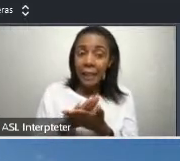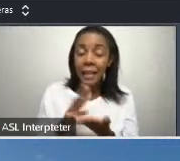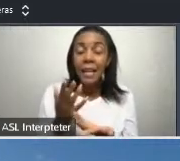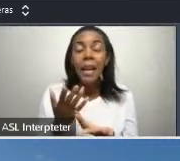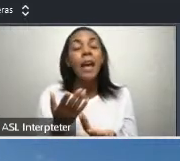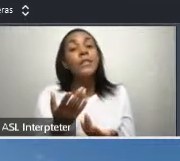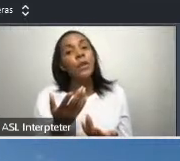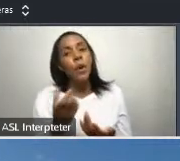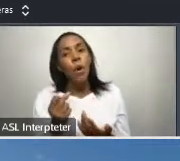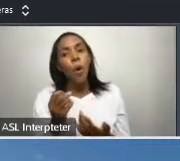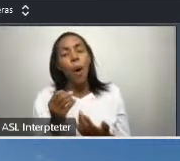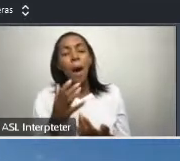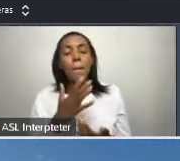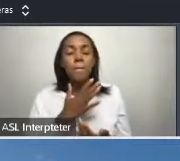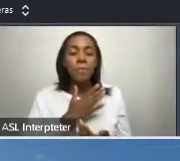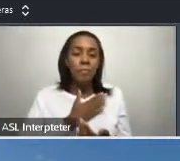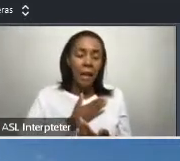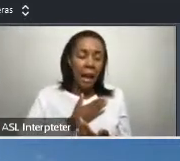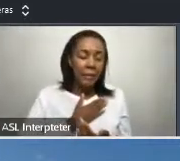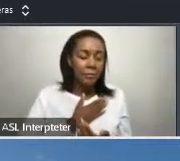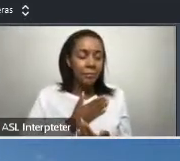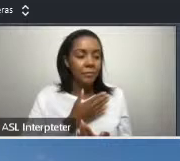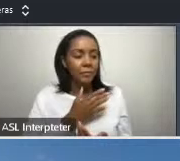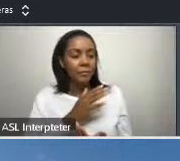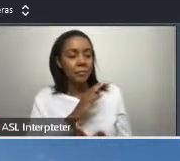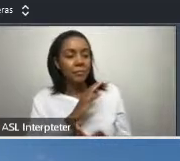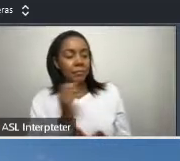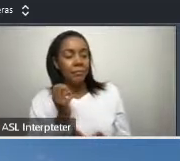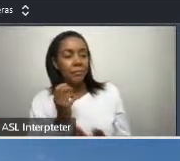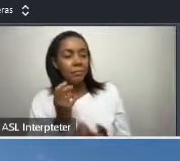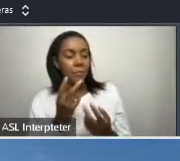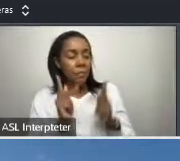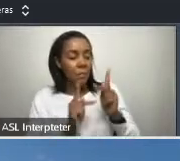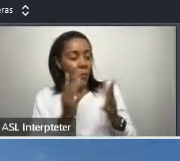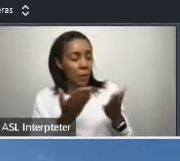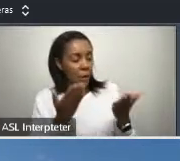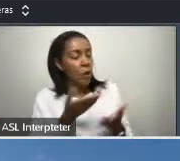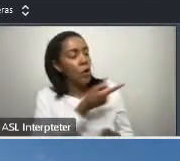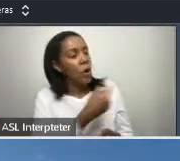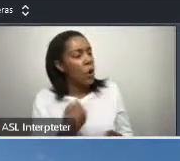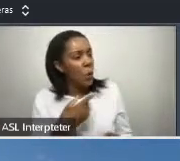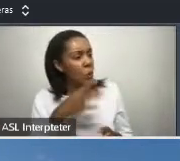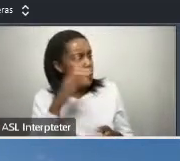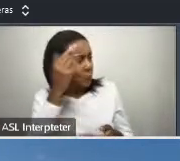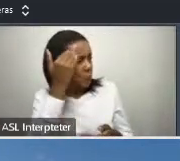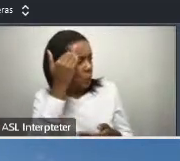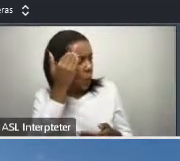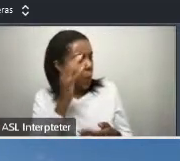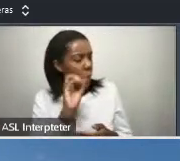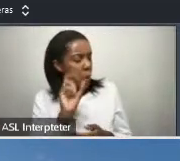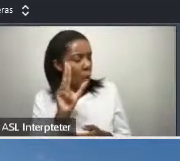this to any of my colleagues. Is anyone in this body familiar with the owner and the work that they do?